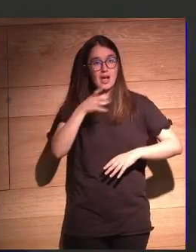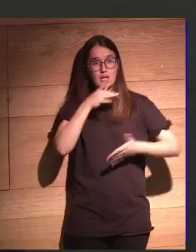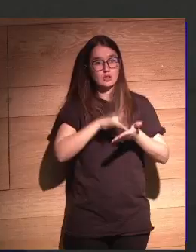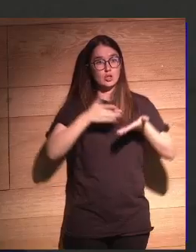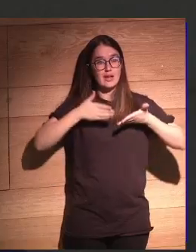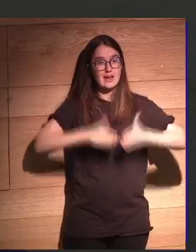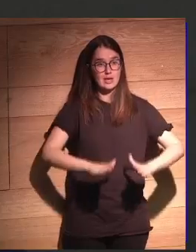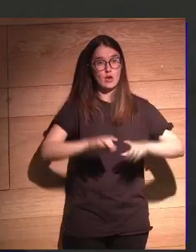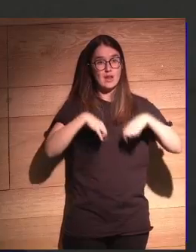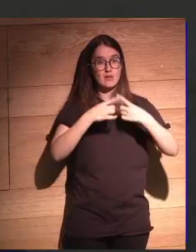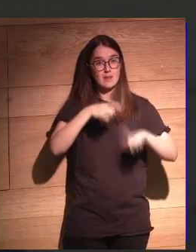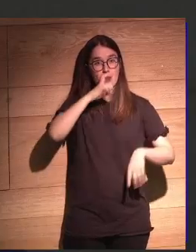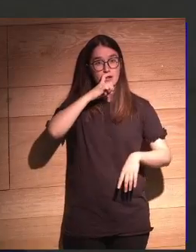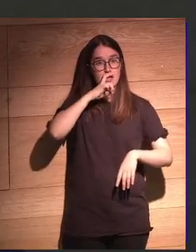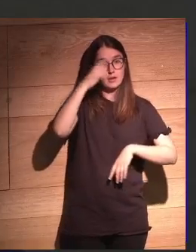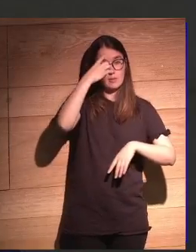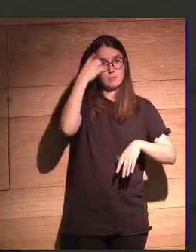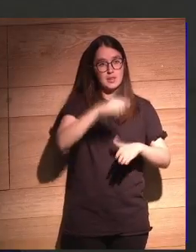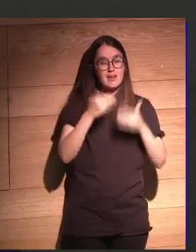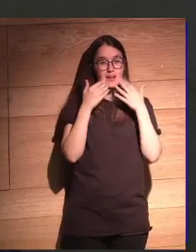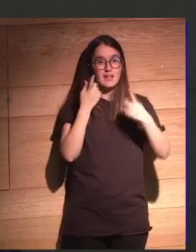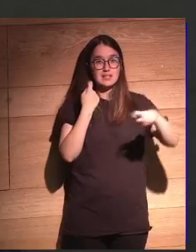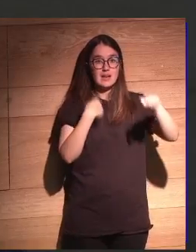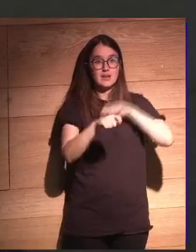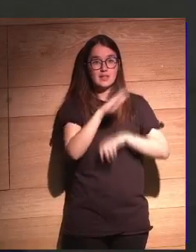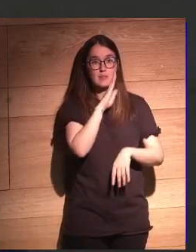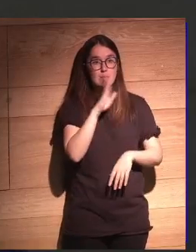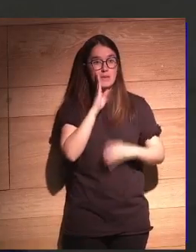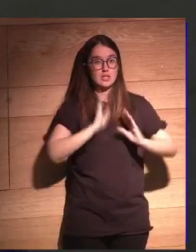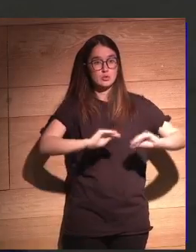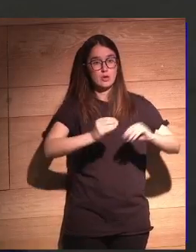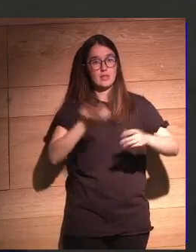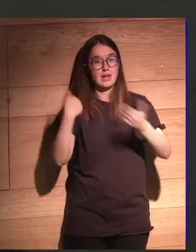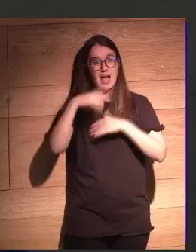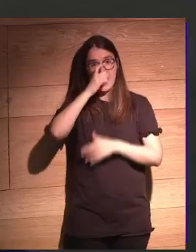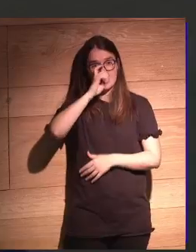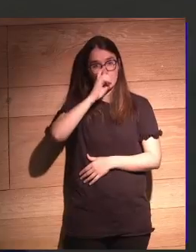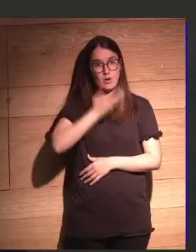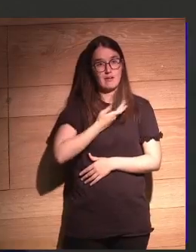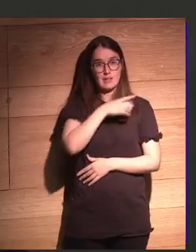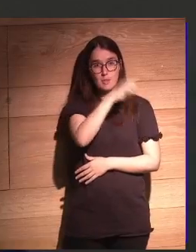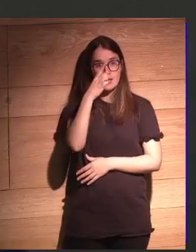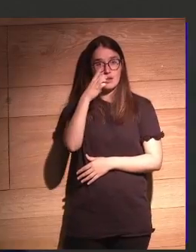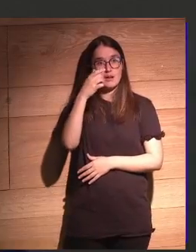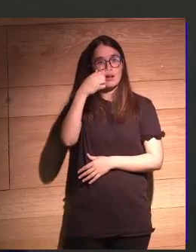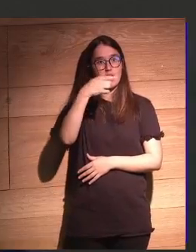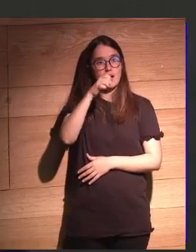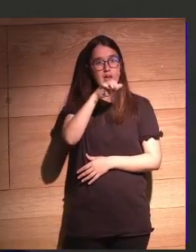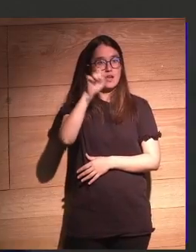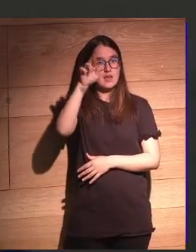62, he tells us about the son of the ministry in London, and we have a similar case here